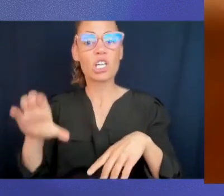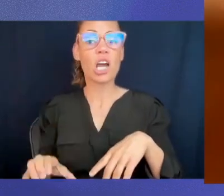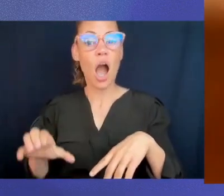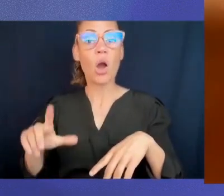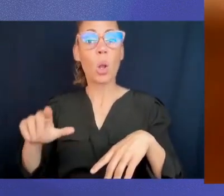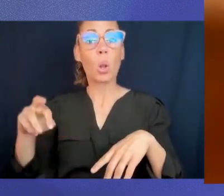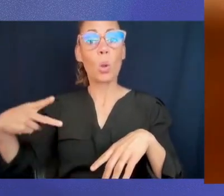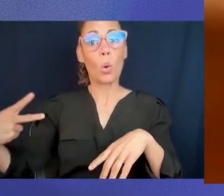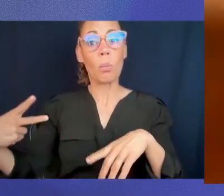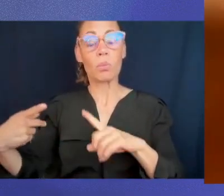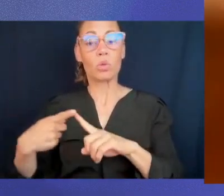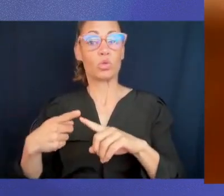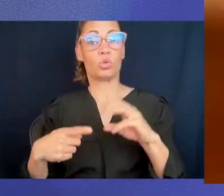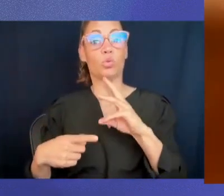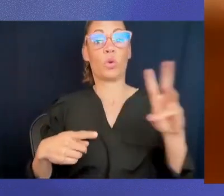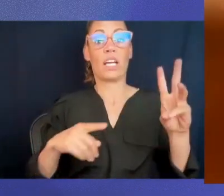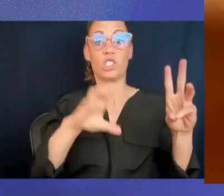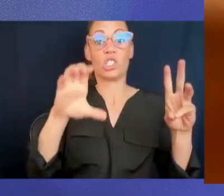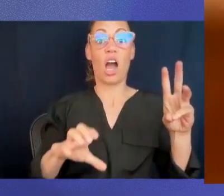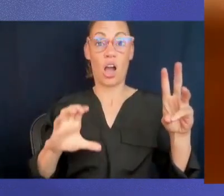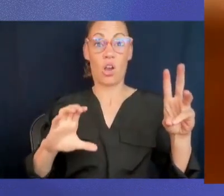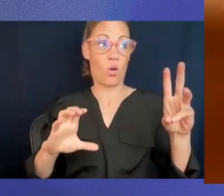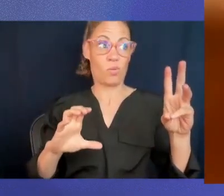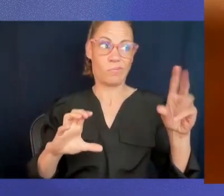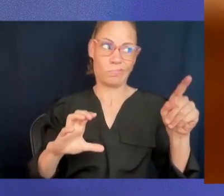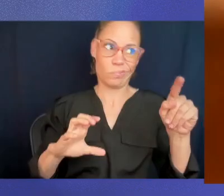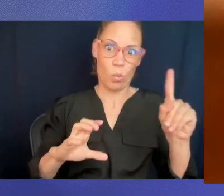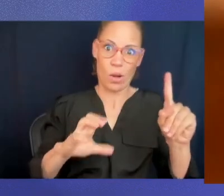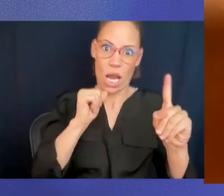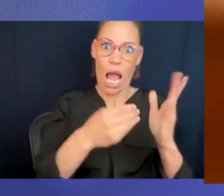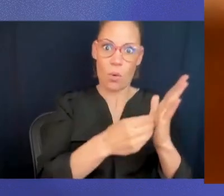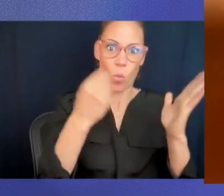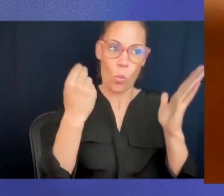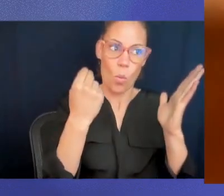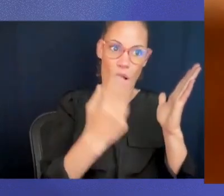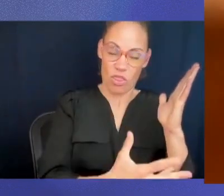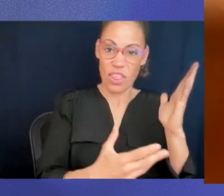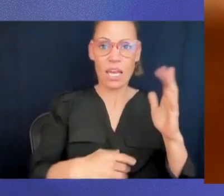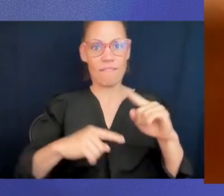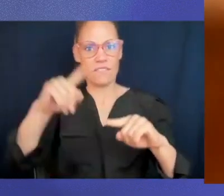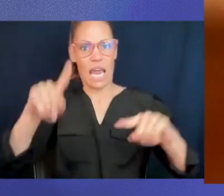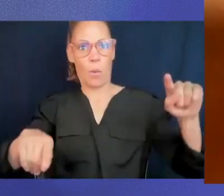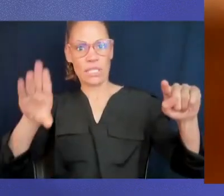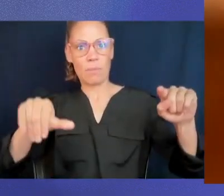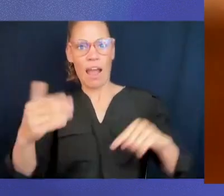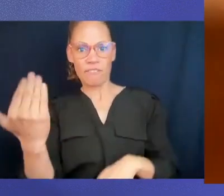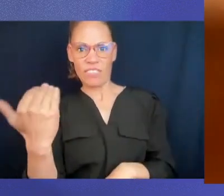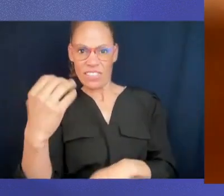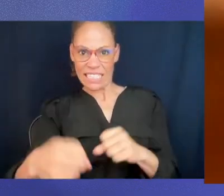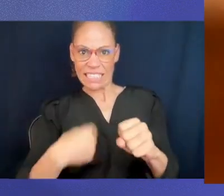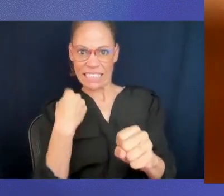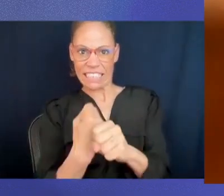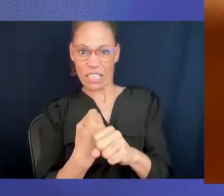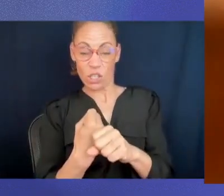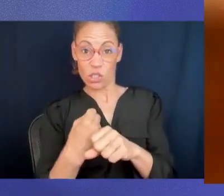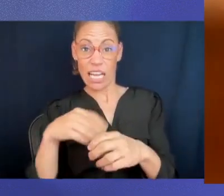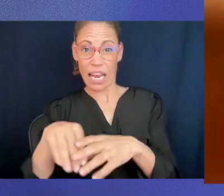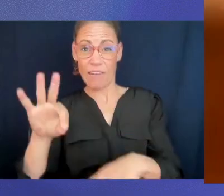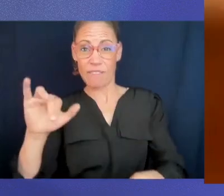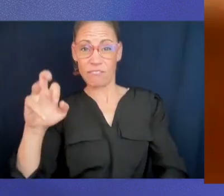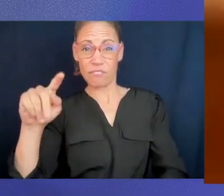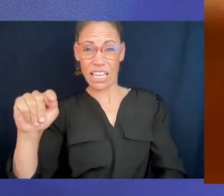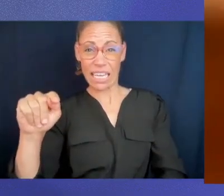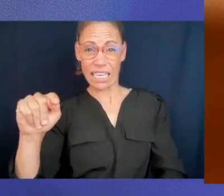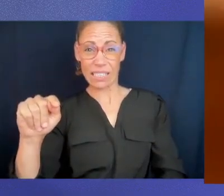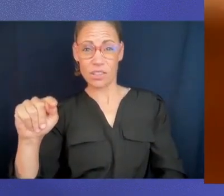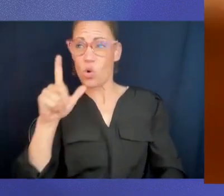West Chicago, not wealthy at all. It varies by 15 years across Flint, Michigan. Life